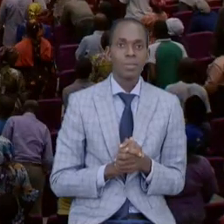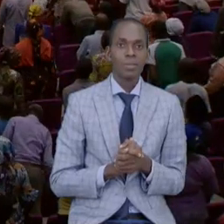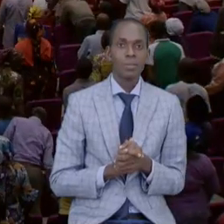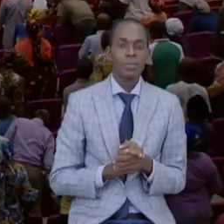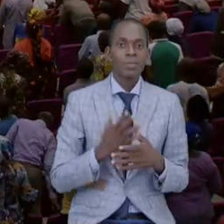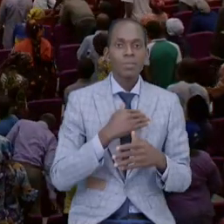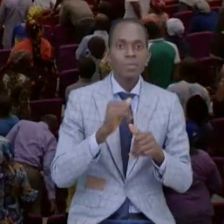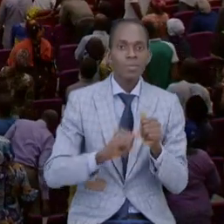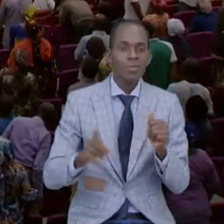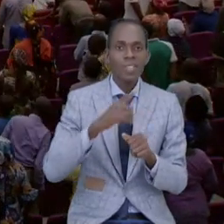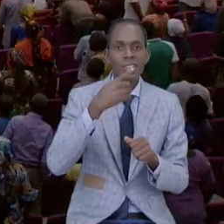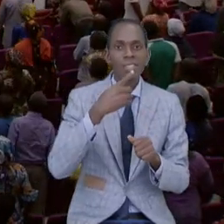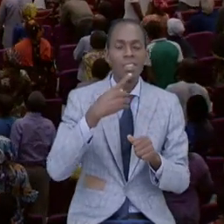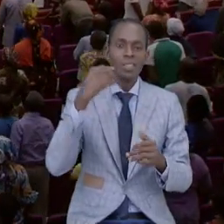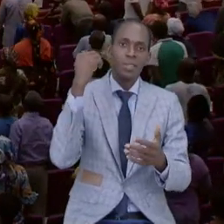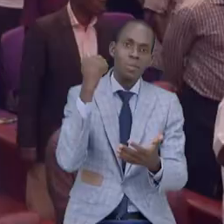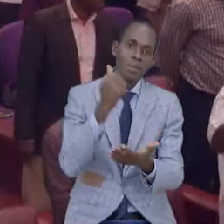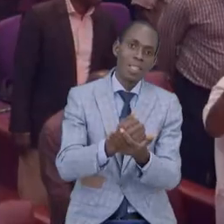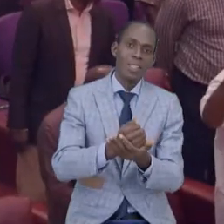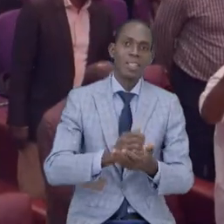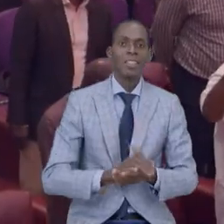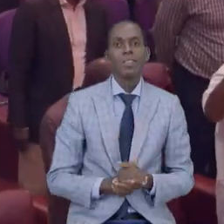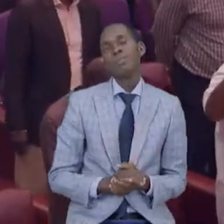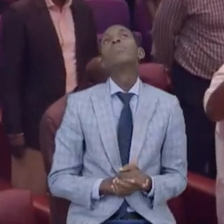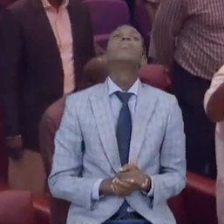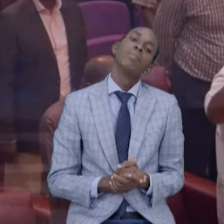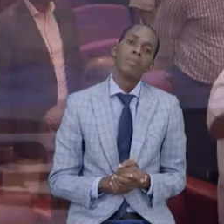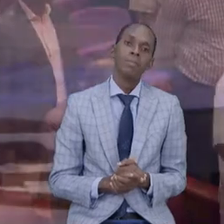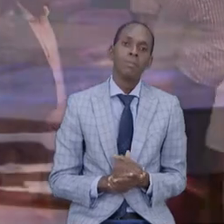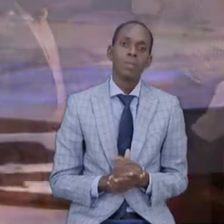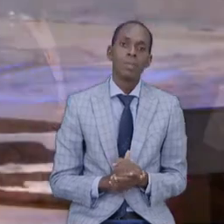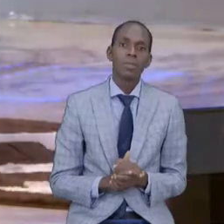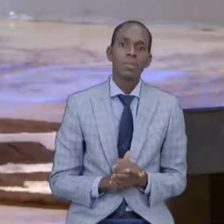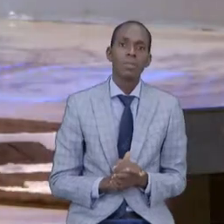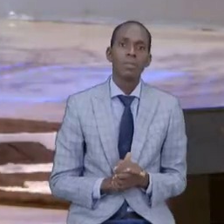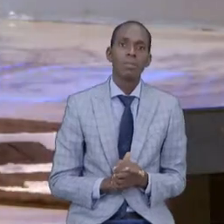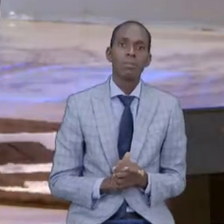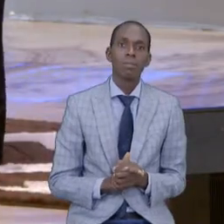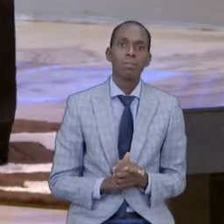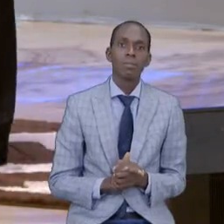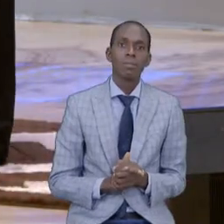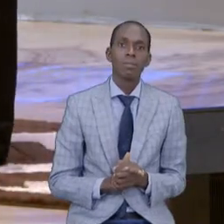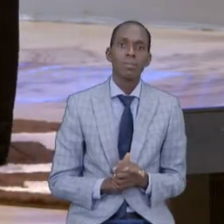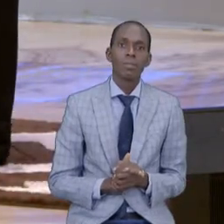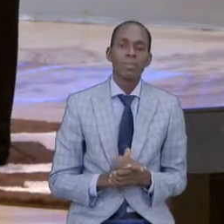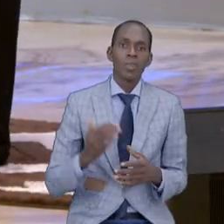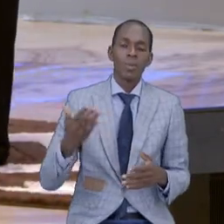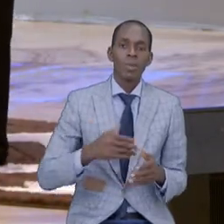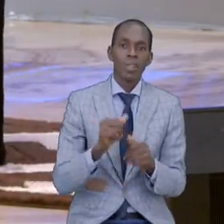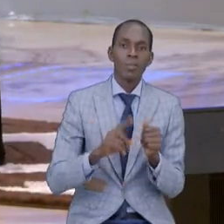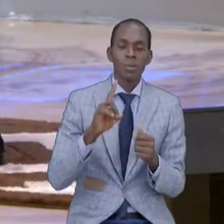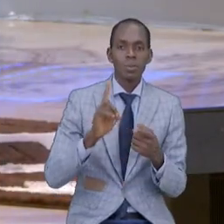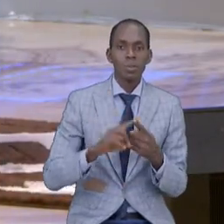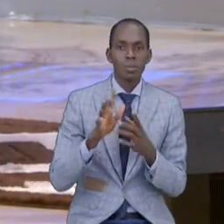And everybody said, amen. I welcome everyone to our Bible study tonight in